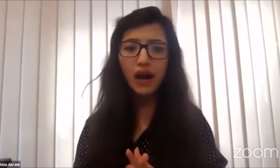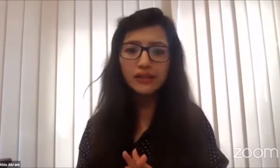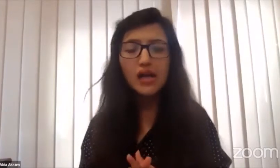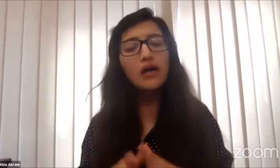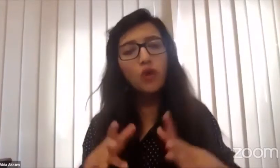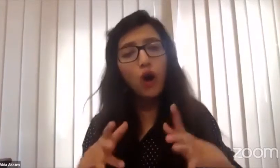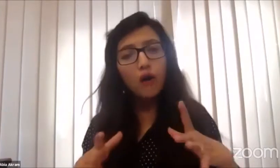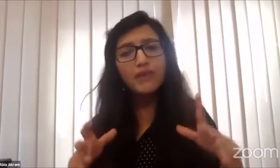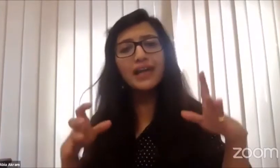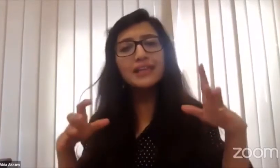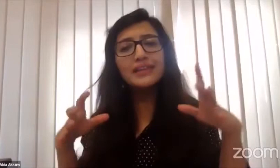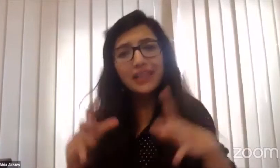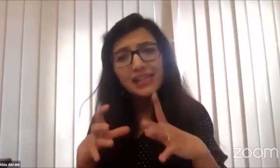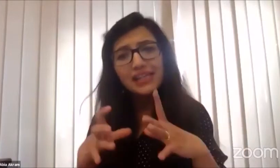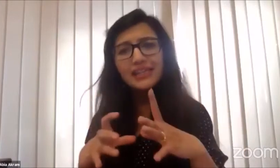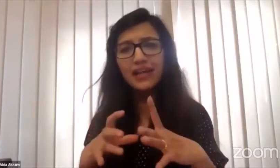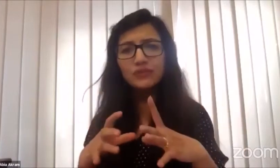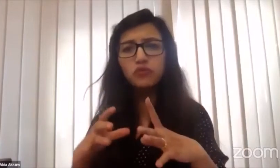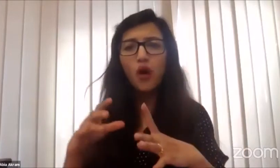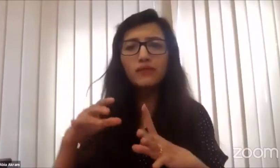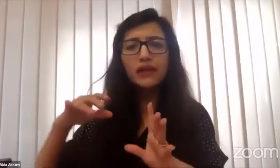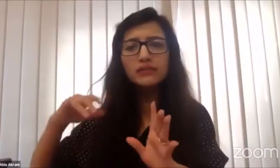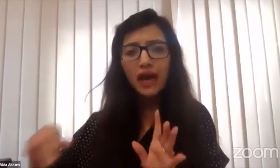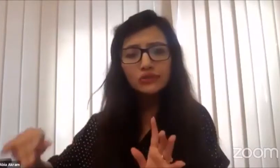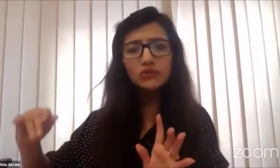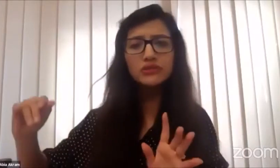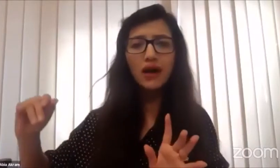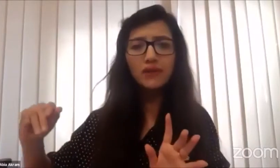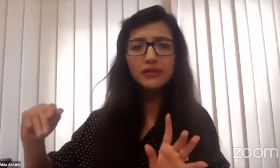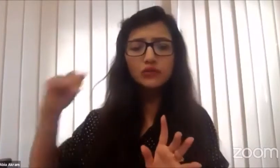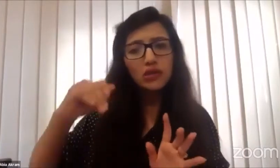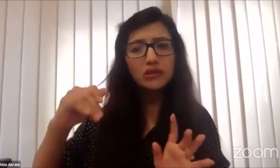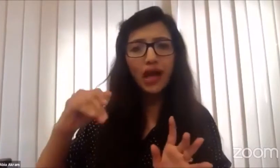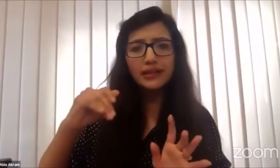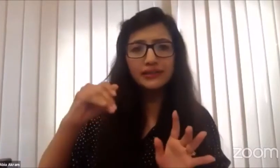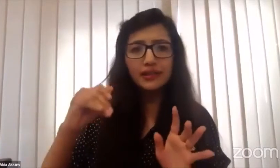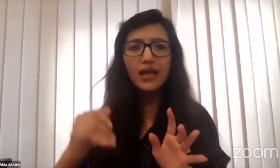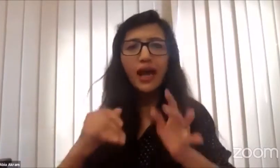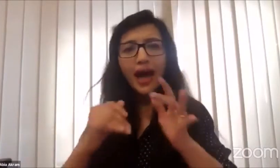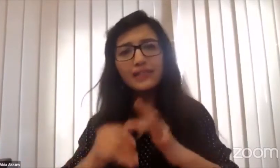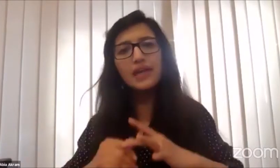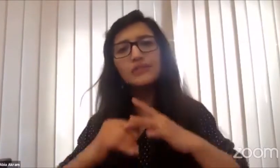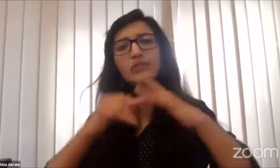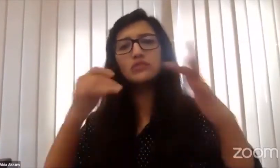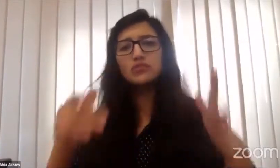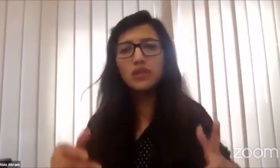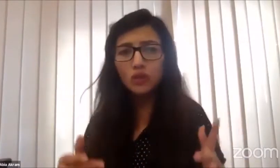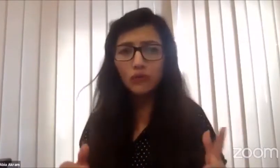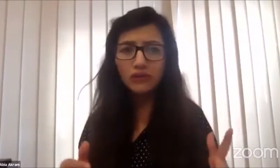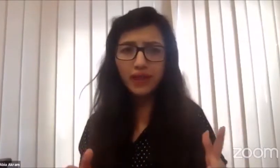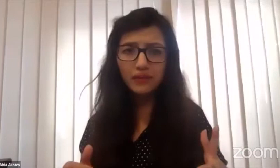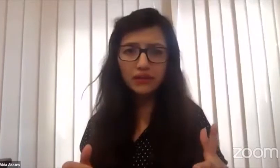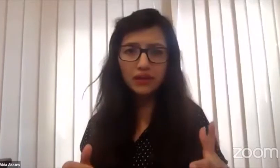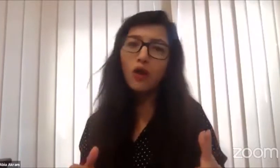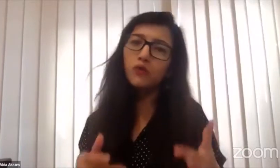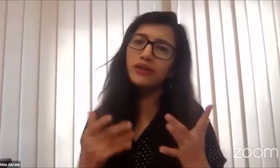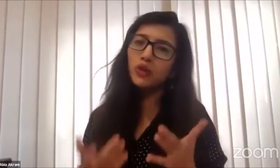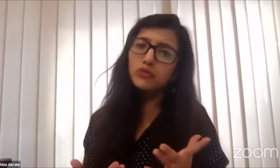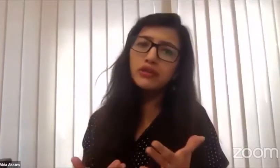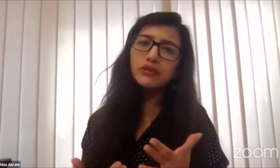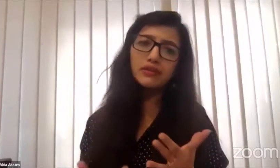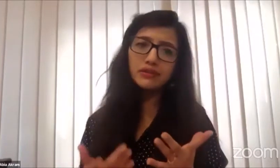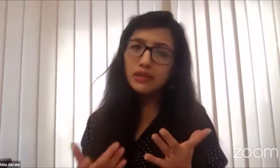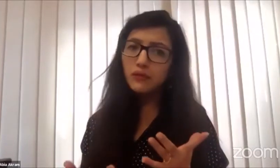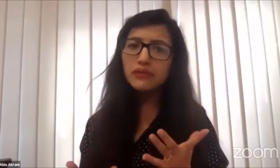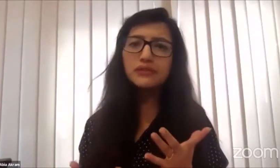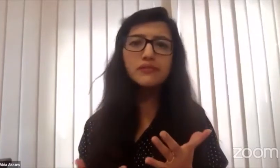reproductive rights. So how we can link it from the grassroots level to the national and national to the global level. We know